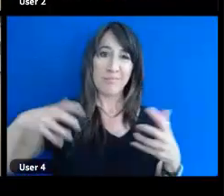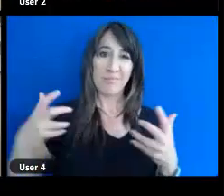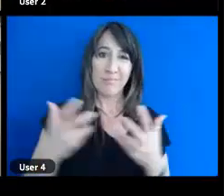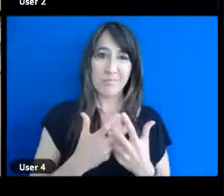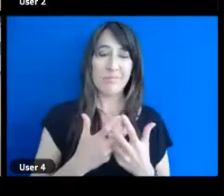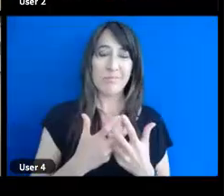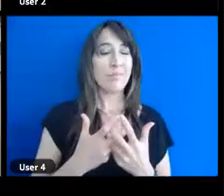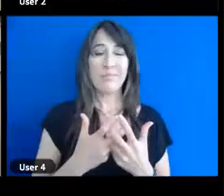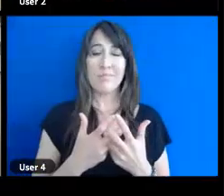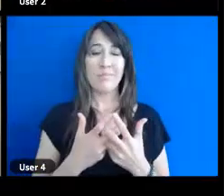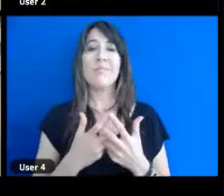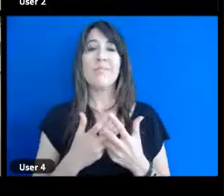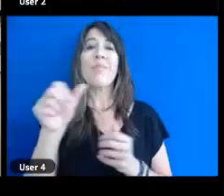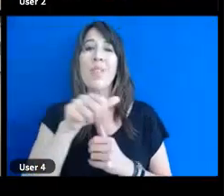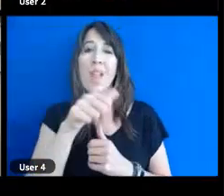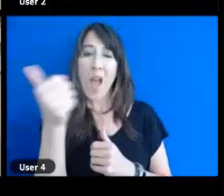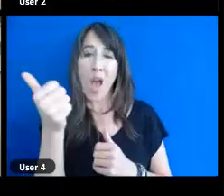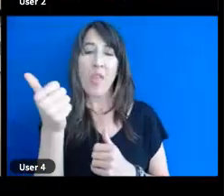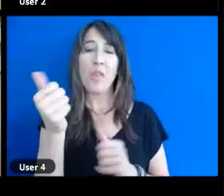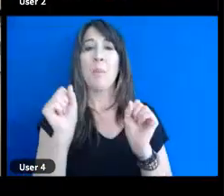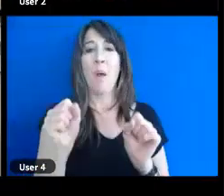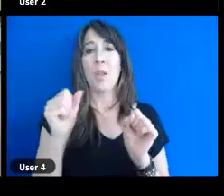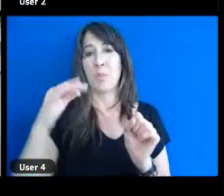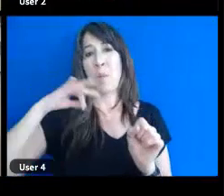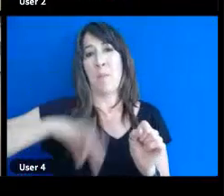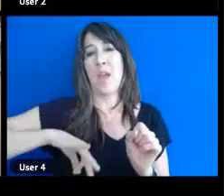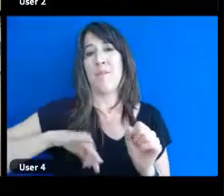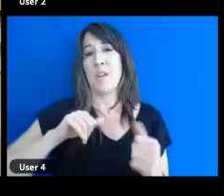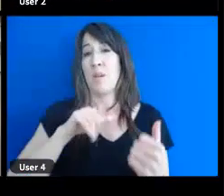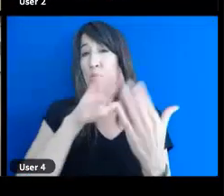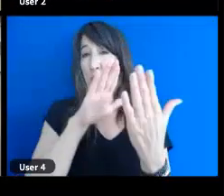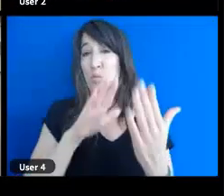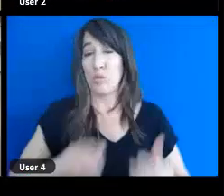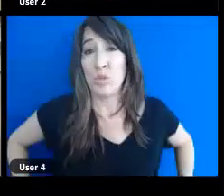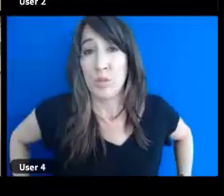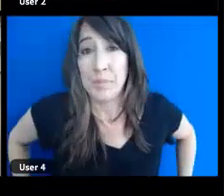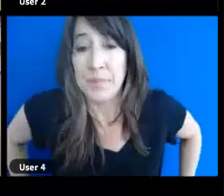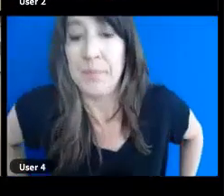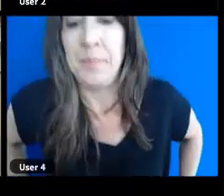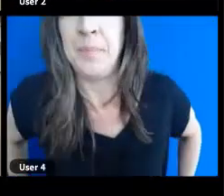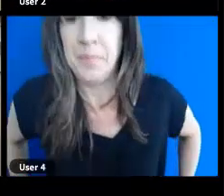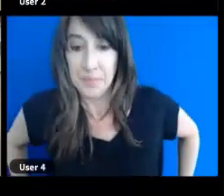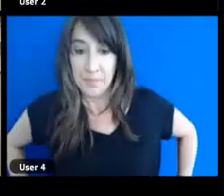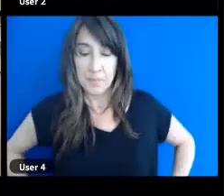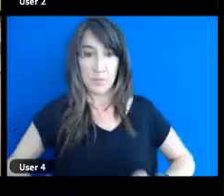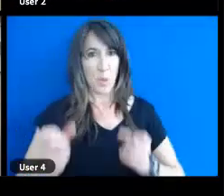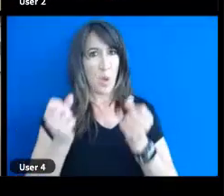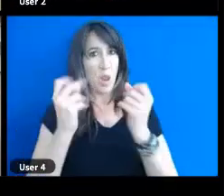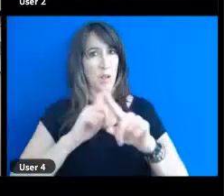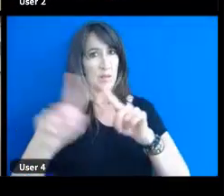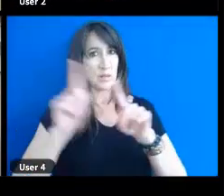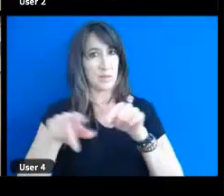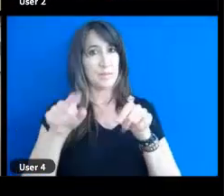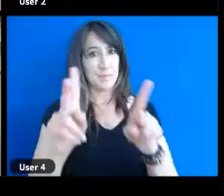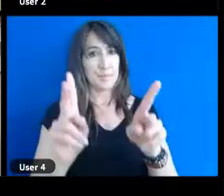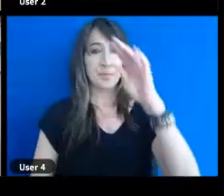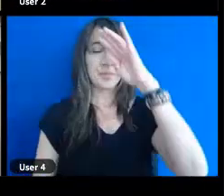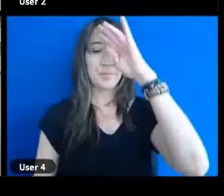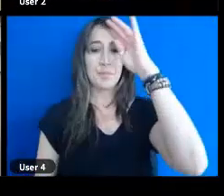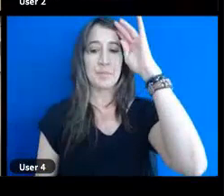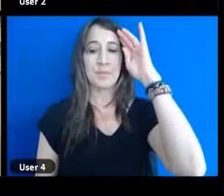standard benefits doesn't mean that those standard benefits meet everybody's needs or are even valued